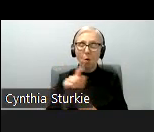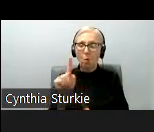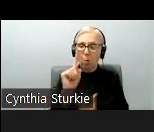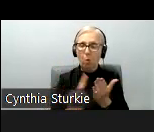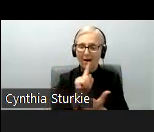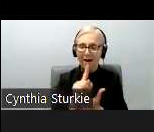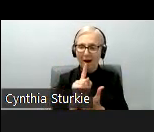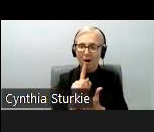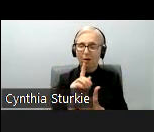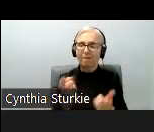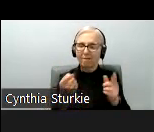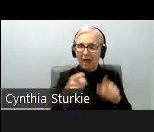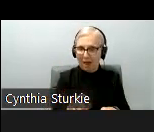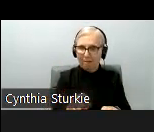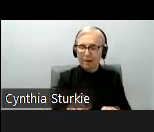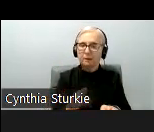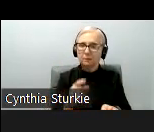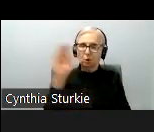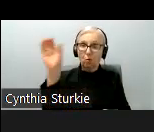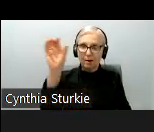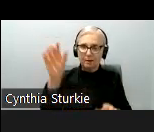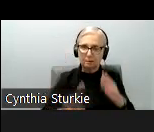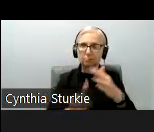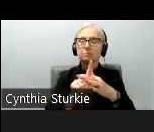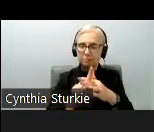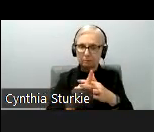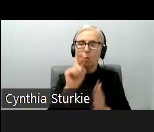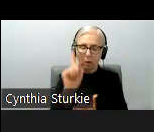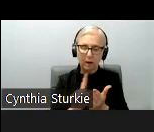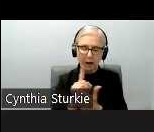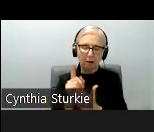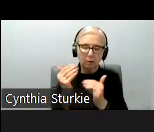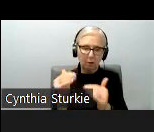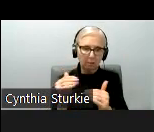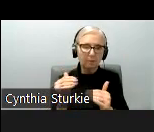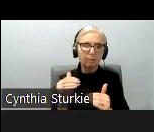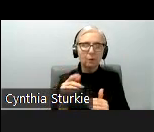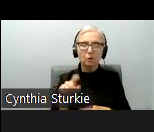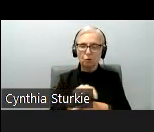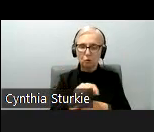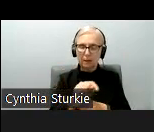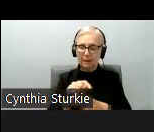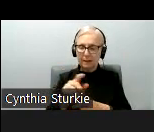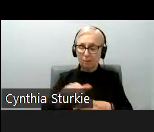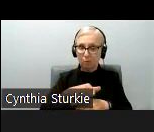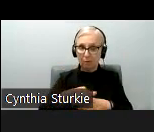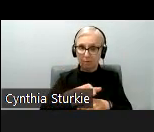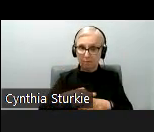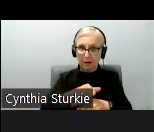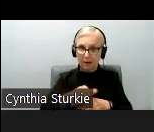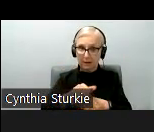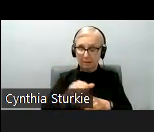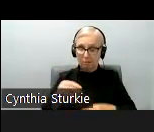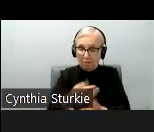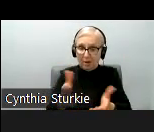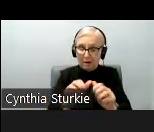crisis and/or emergency situations. Training provided for this service offering by the